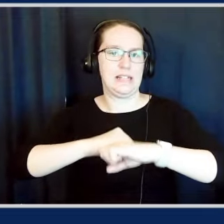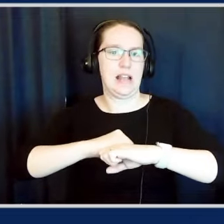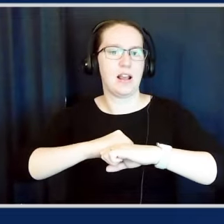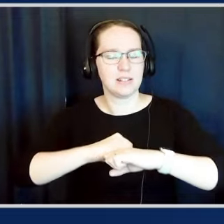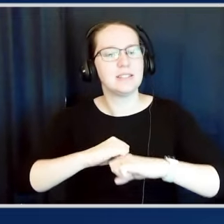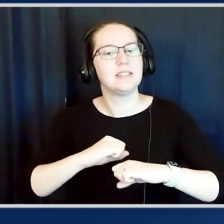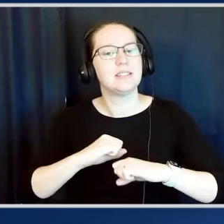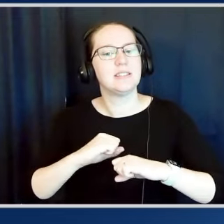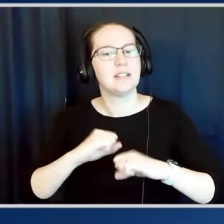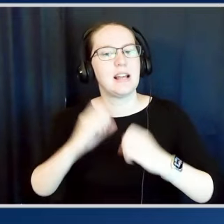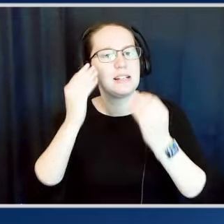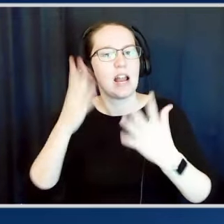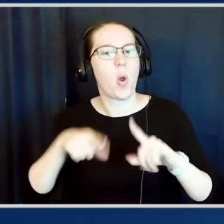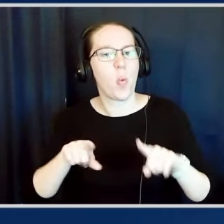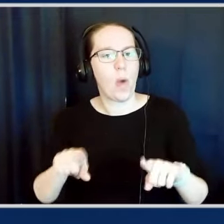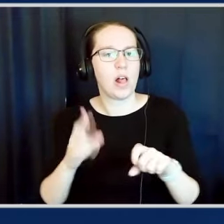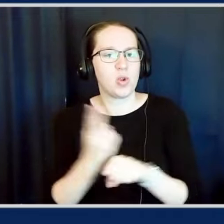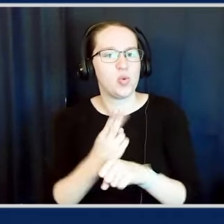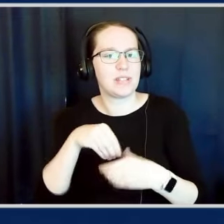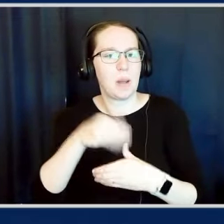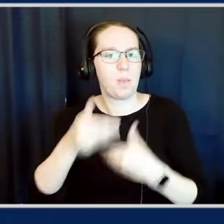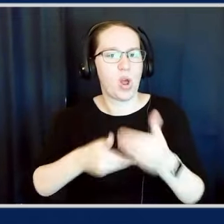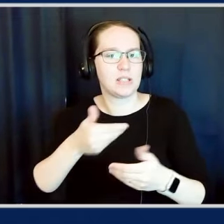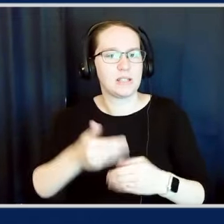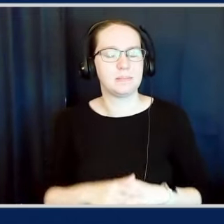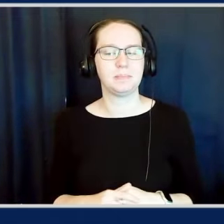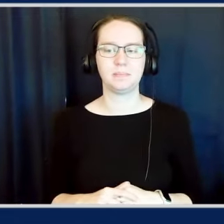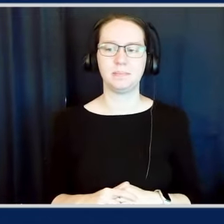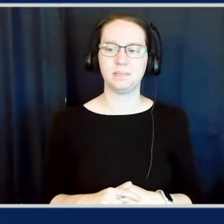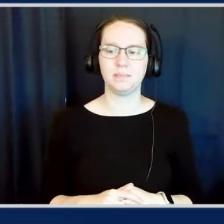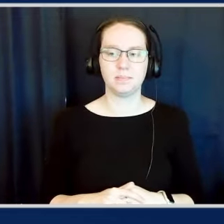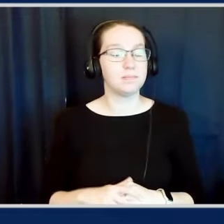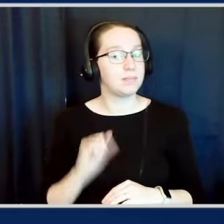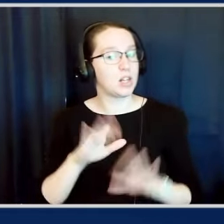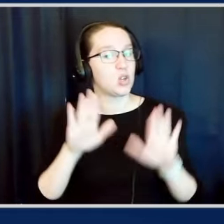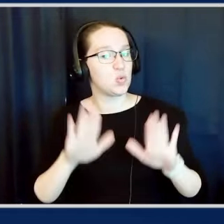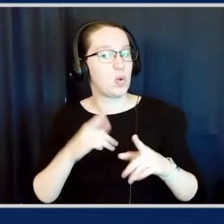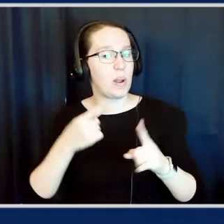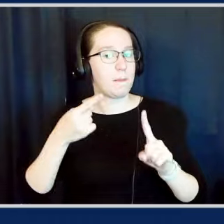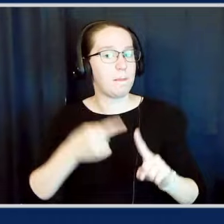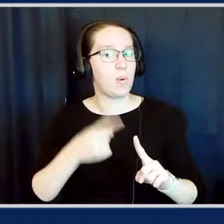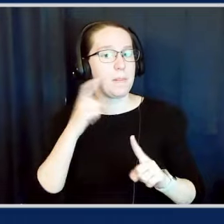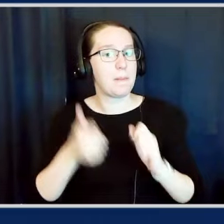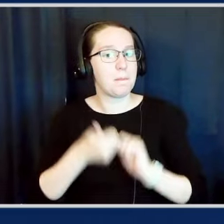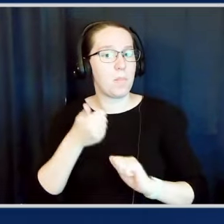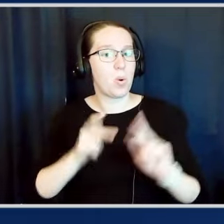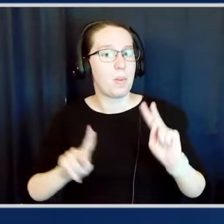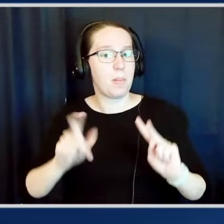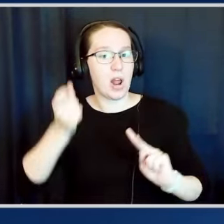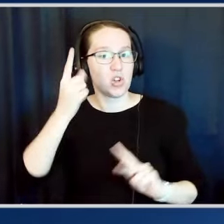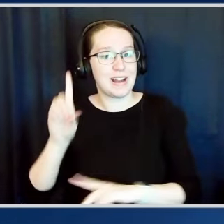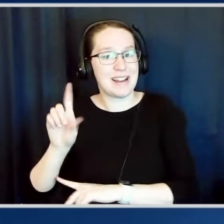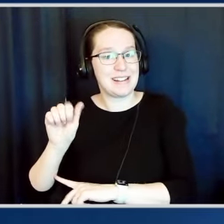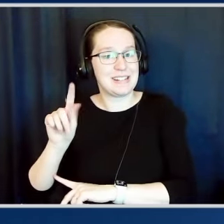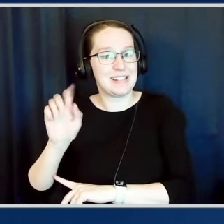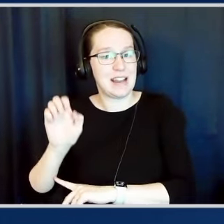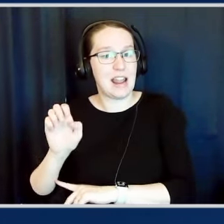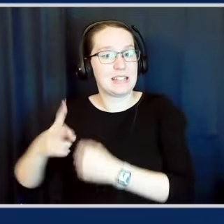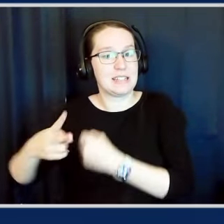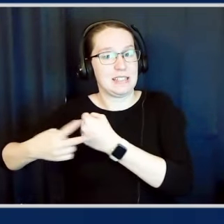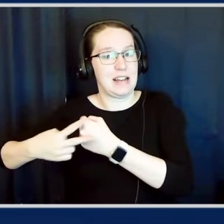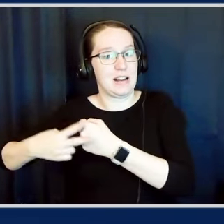is actually being used and processed. Well, I think that's an excellent point, because most people understand when data is sitting in storage in